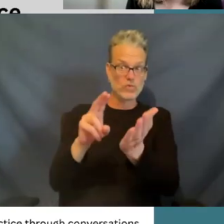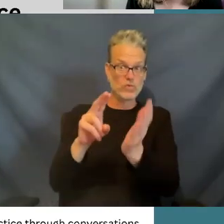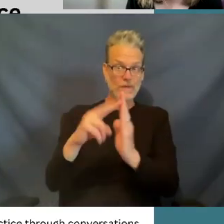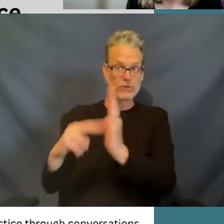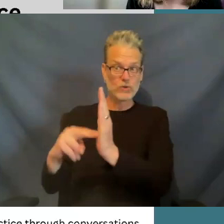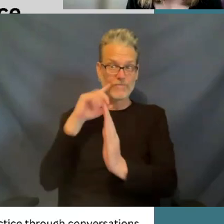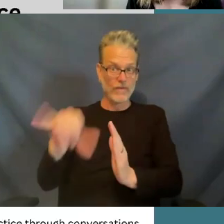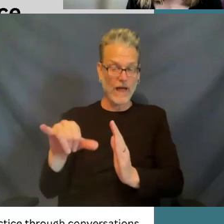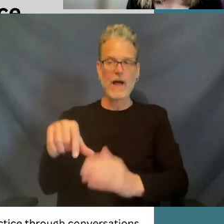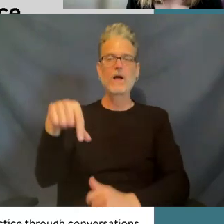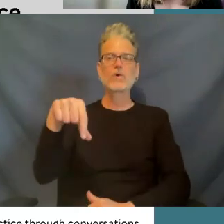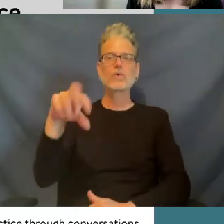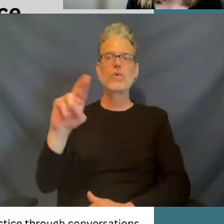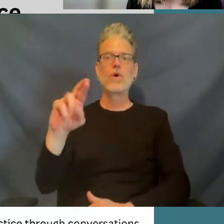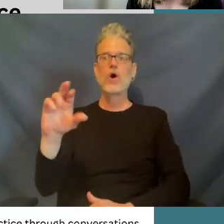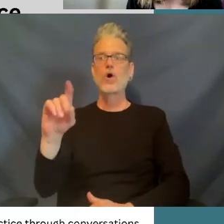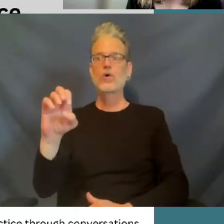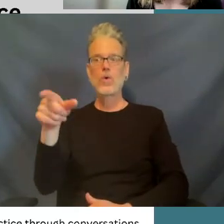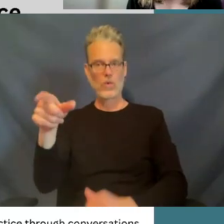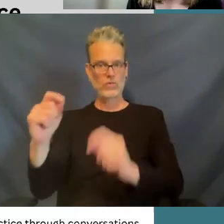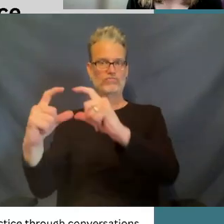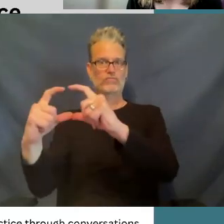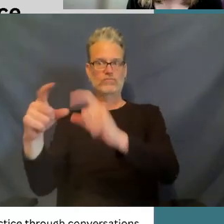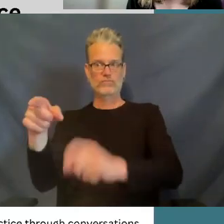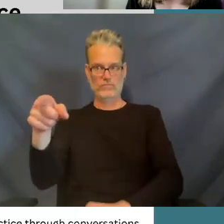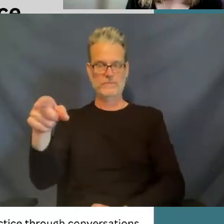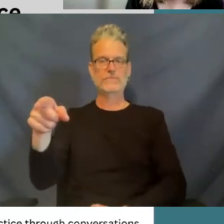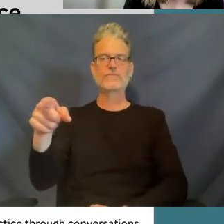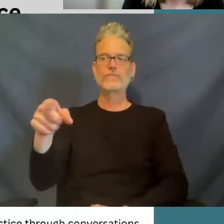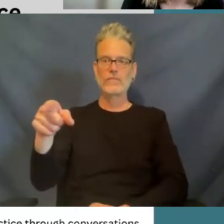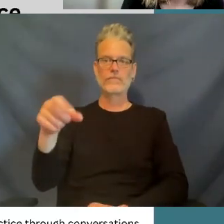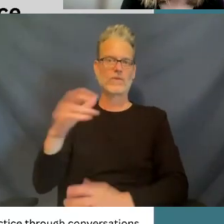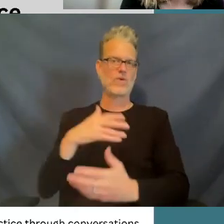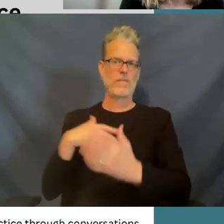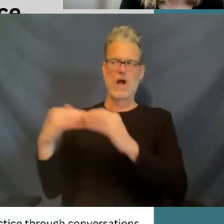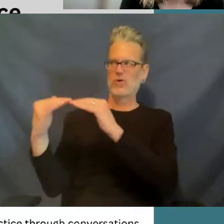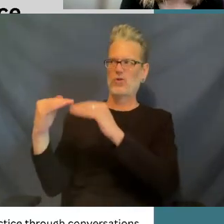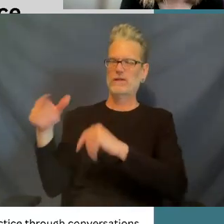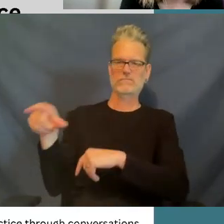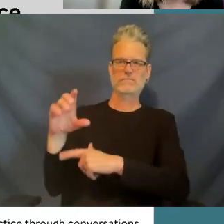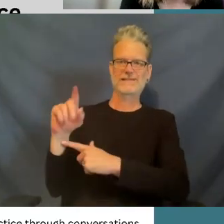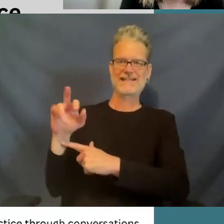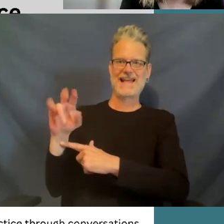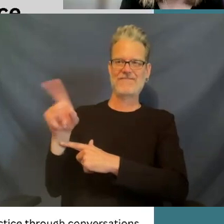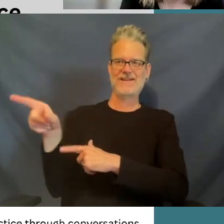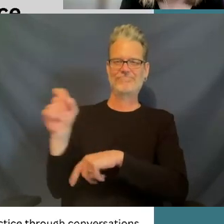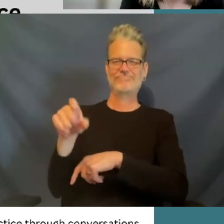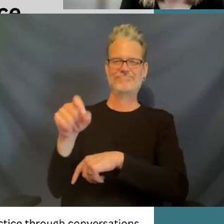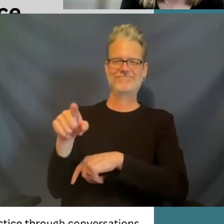the QR code is here on the screen, or my colleague David is going to be putting those links in the chat